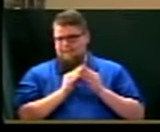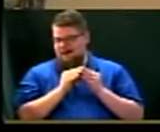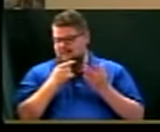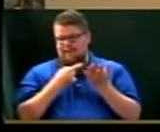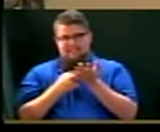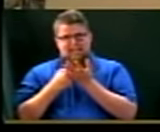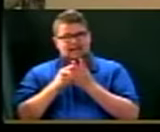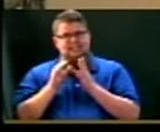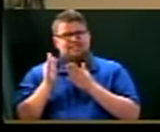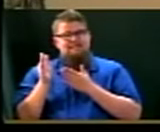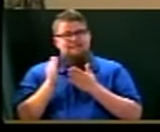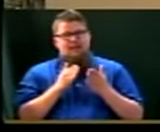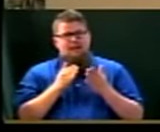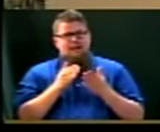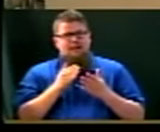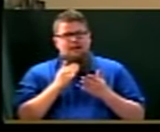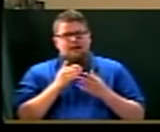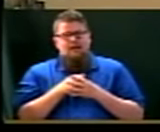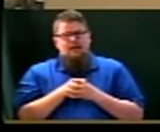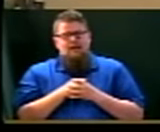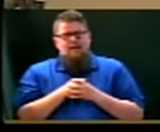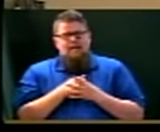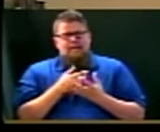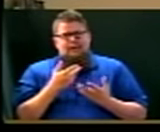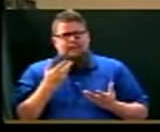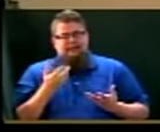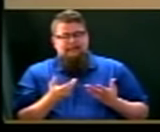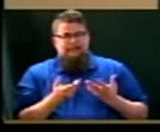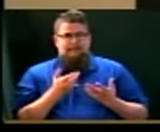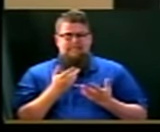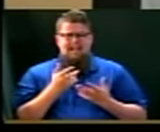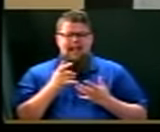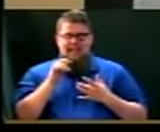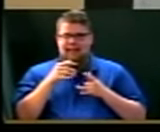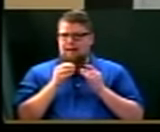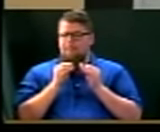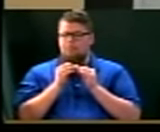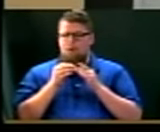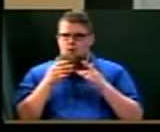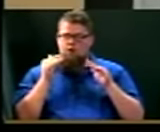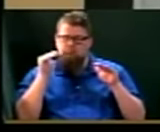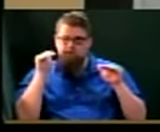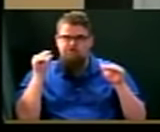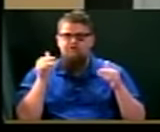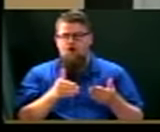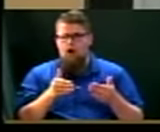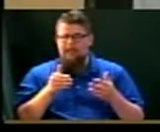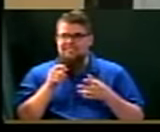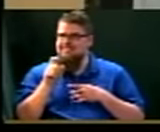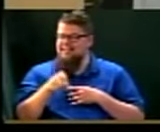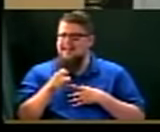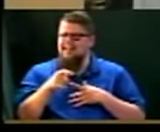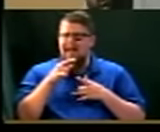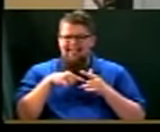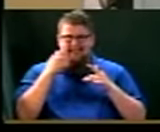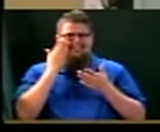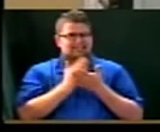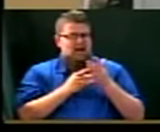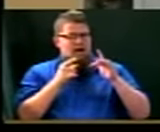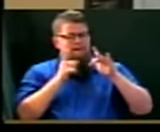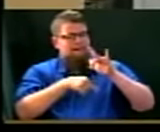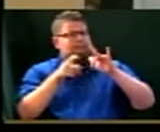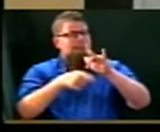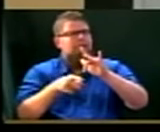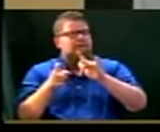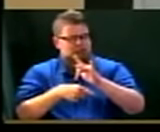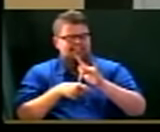plan. I think that it can be more focused, and there are some things that are missing that we need to